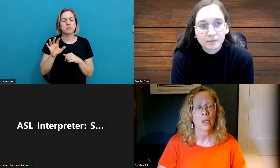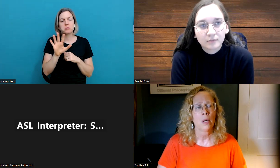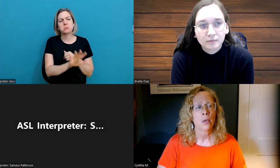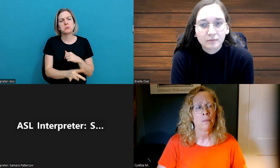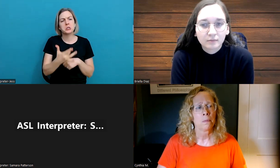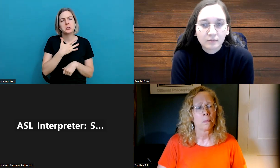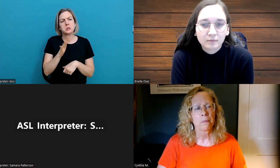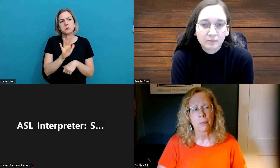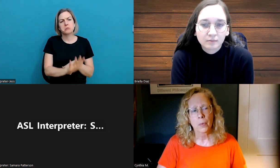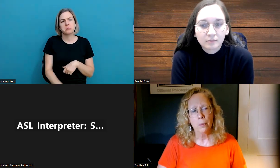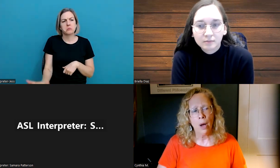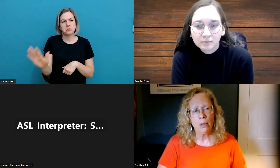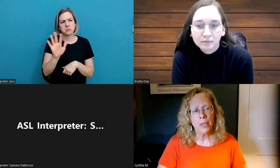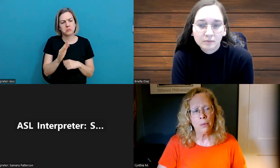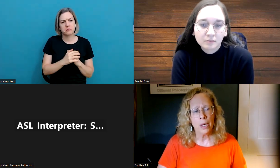around